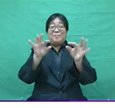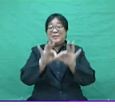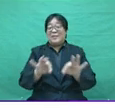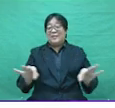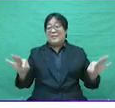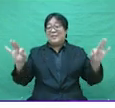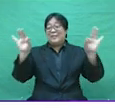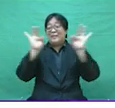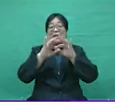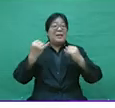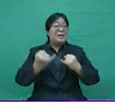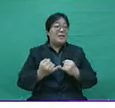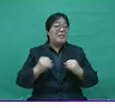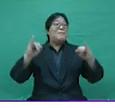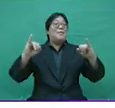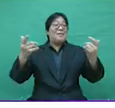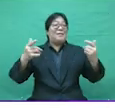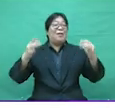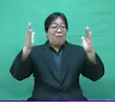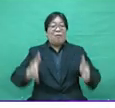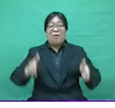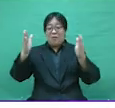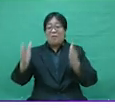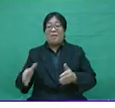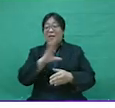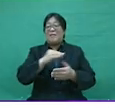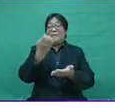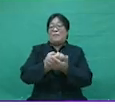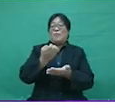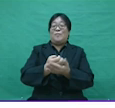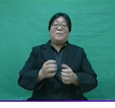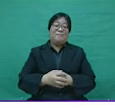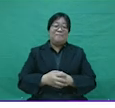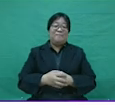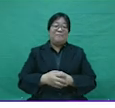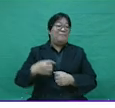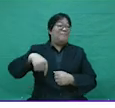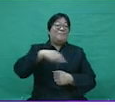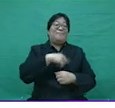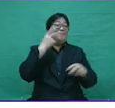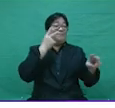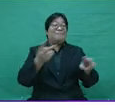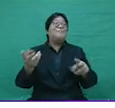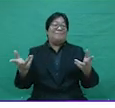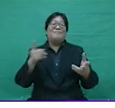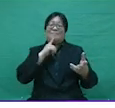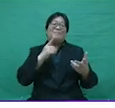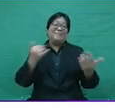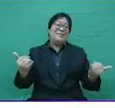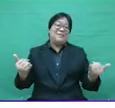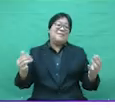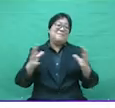key for the independency of the people and for the economy. And what we have seen was